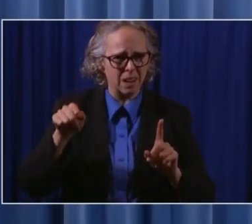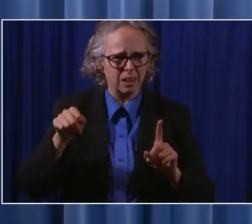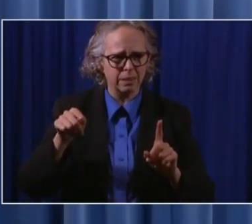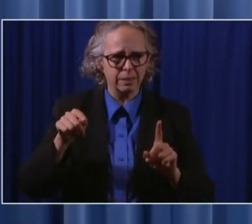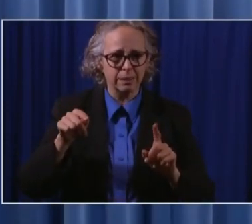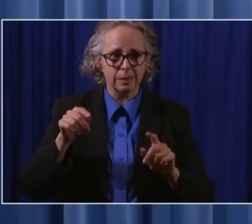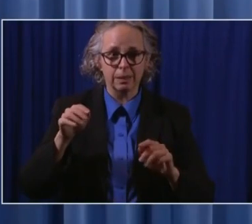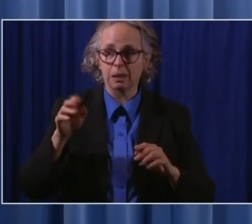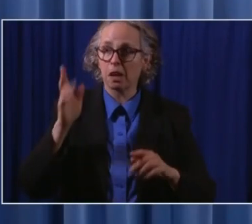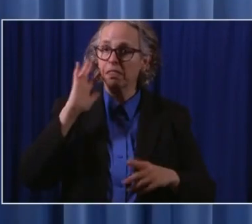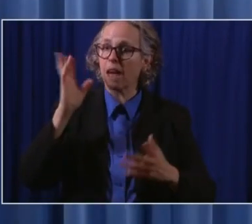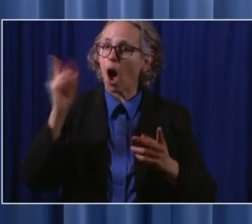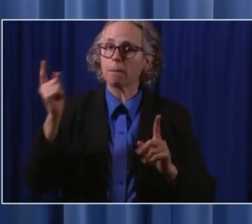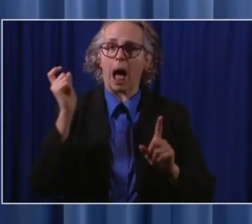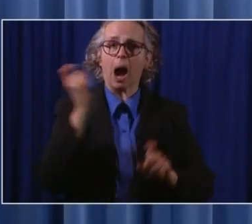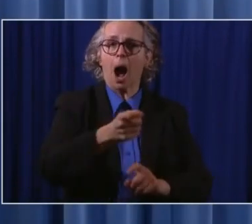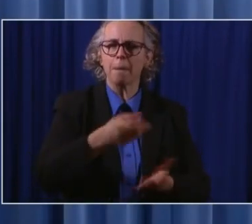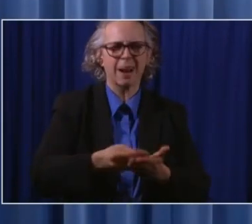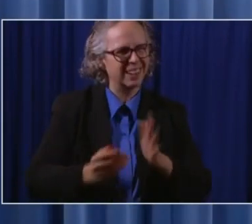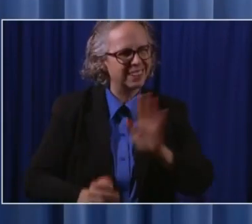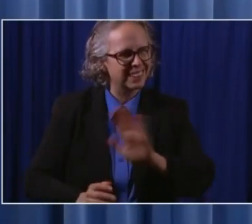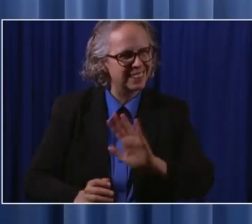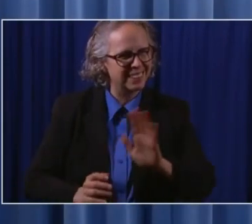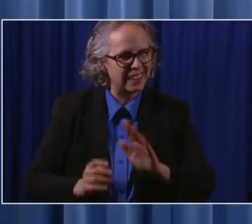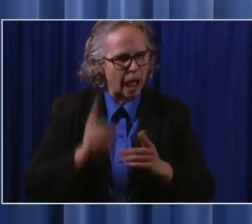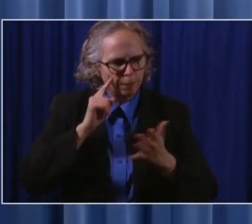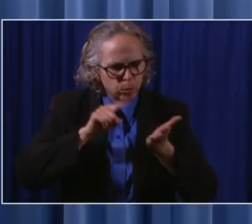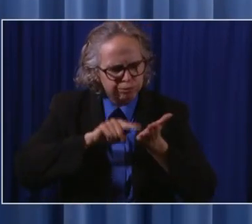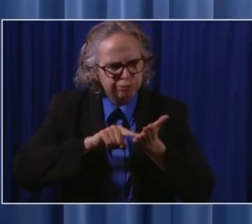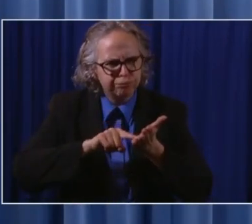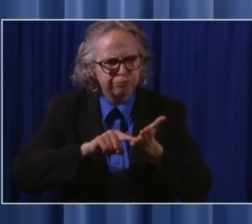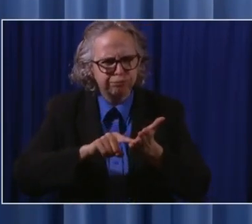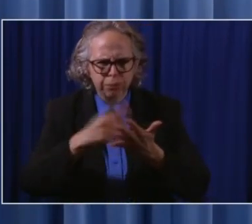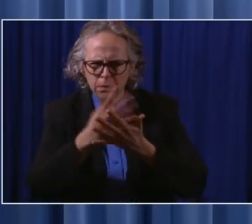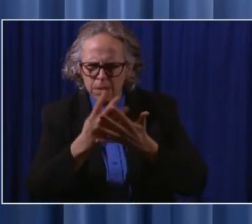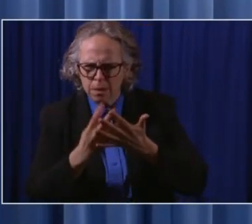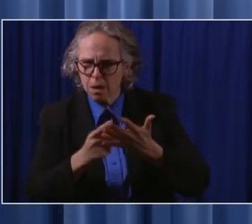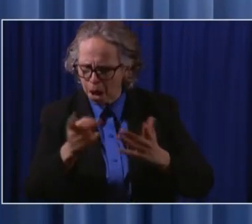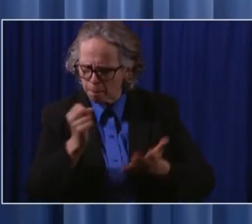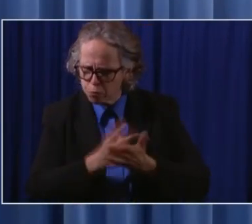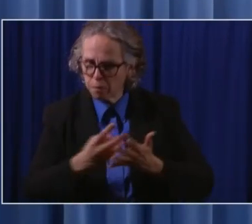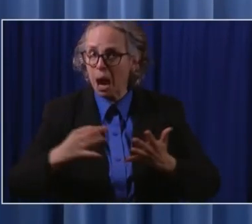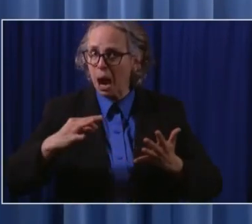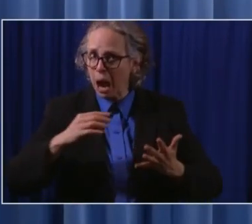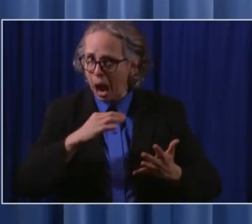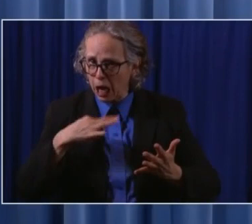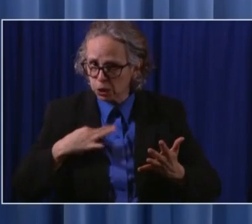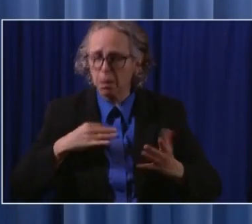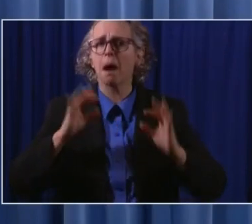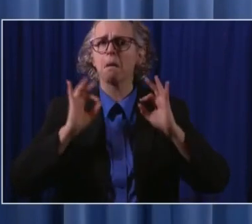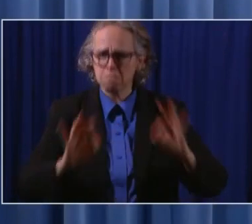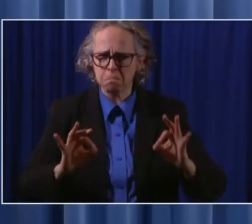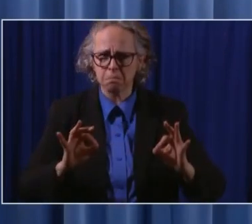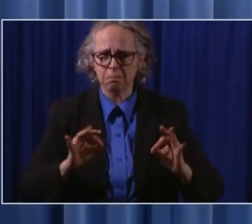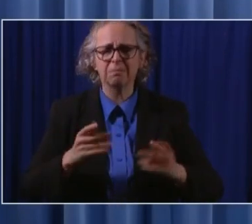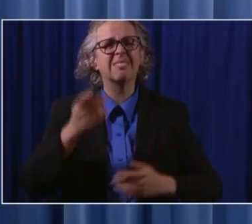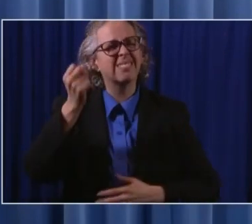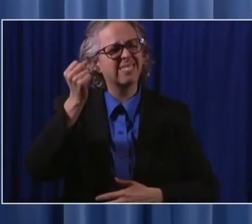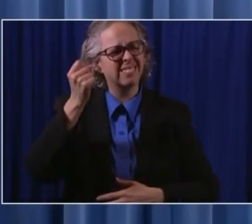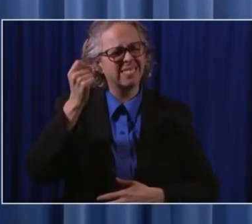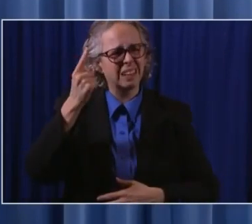do that. We have to make sure that they do in fact qualify for that. So I'm not aware of you know, the